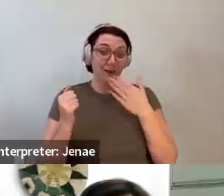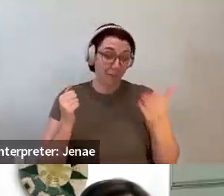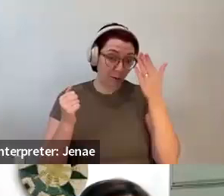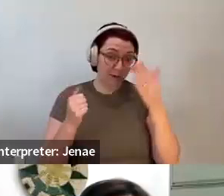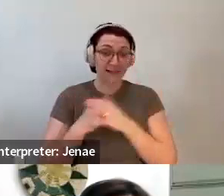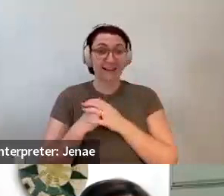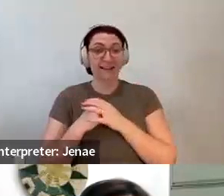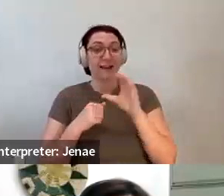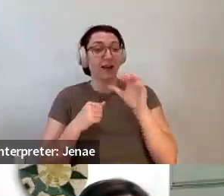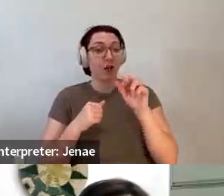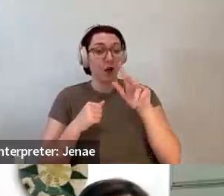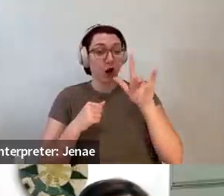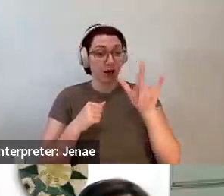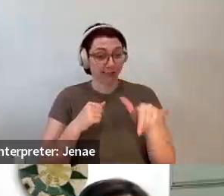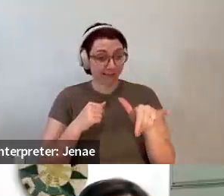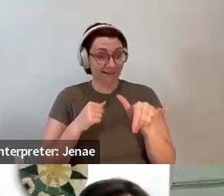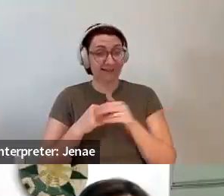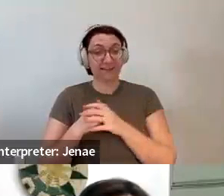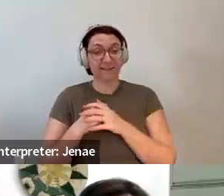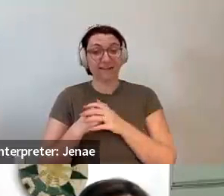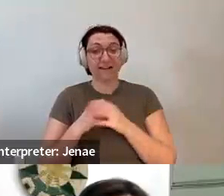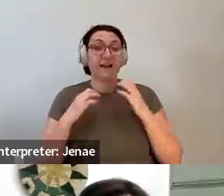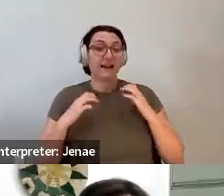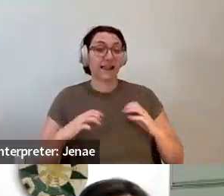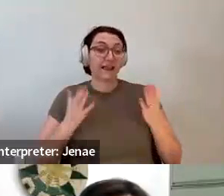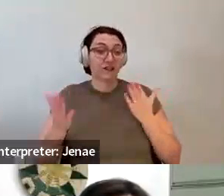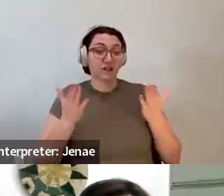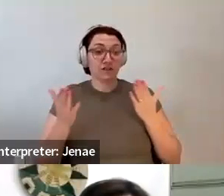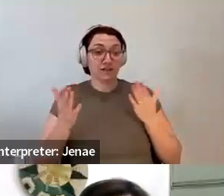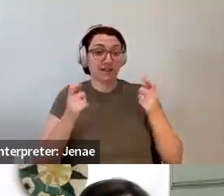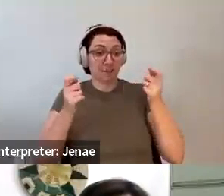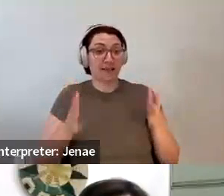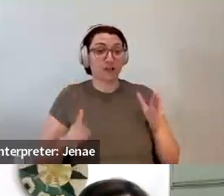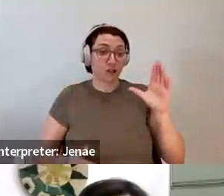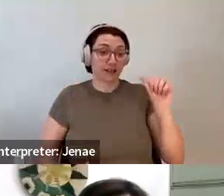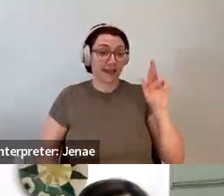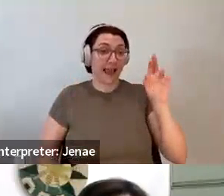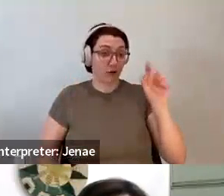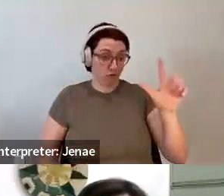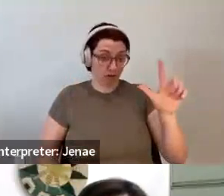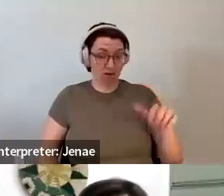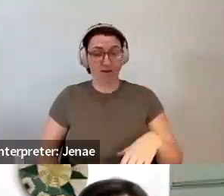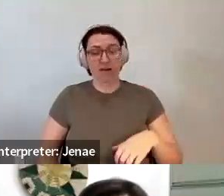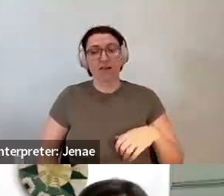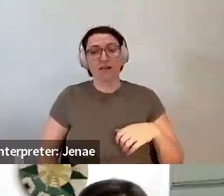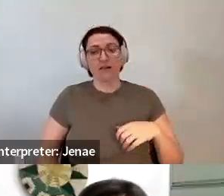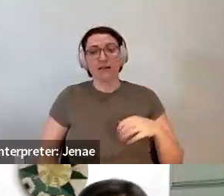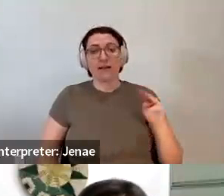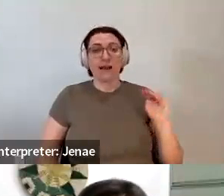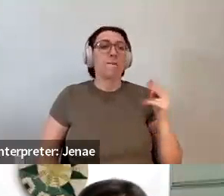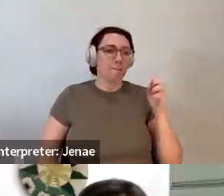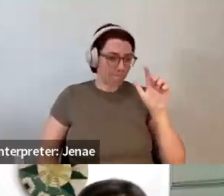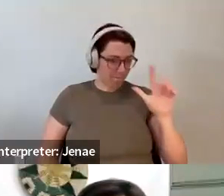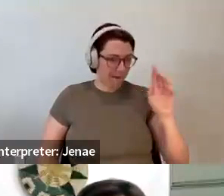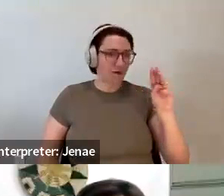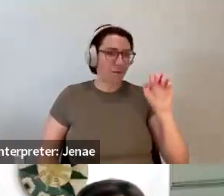I see Carly, good morning. And I see from Client Services, our Client Services Manager Carol Wilhelm is on. And Michael Mercado